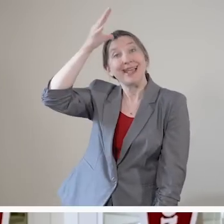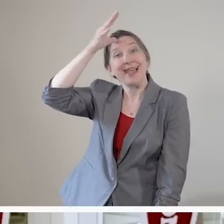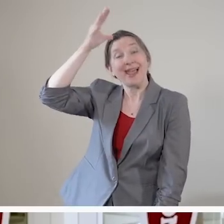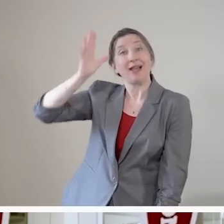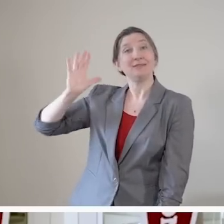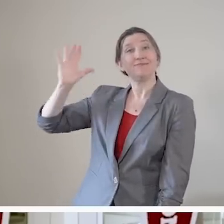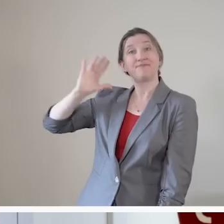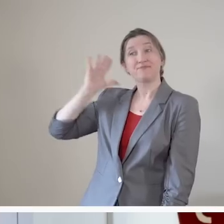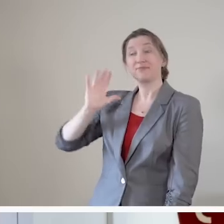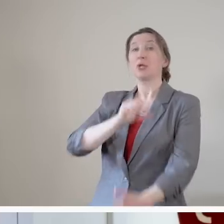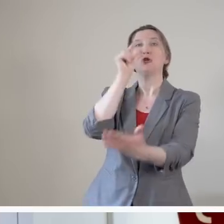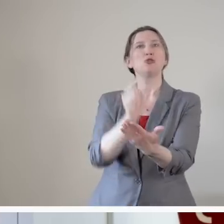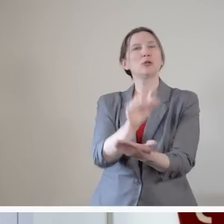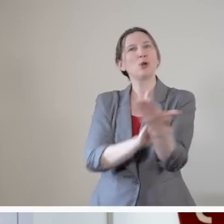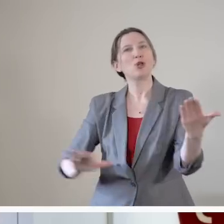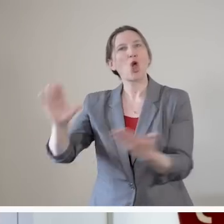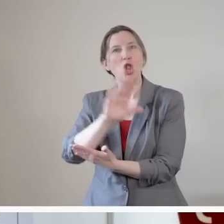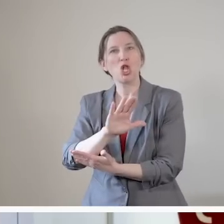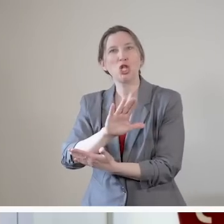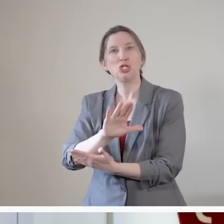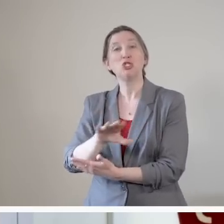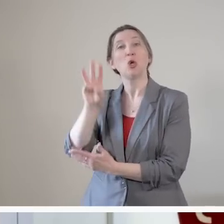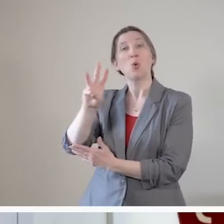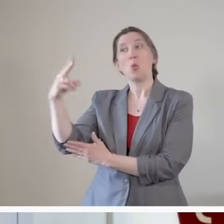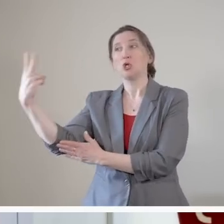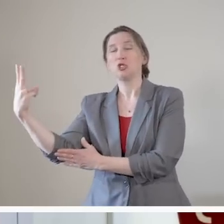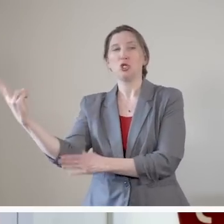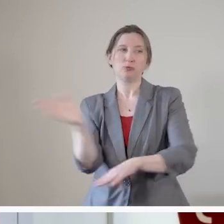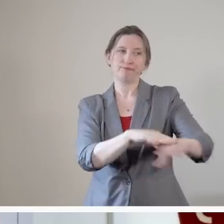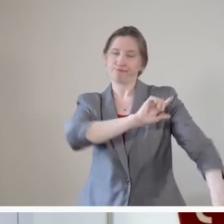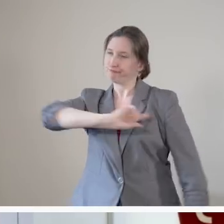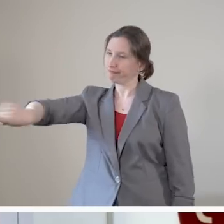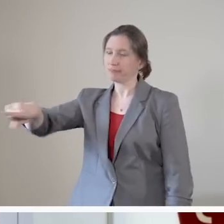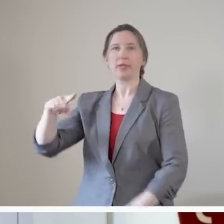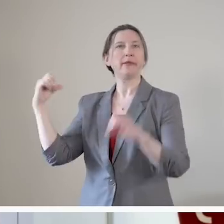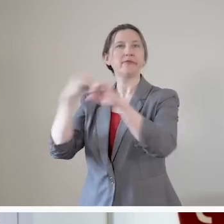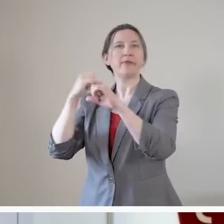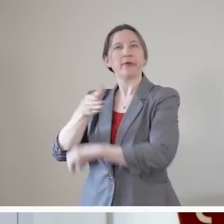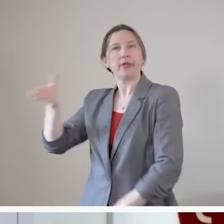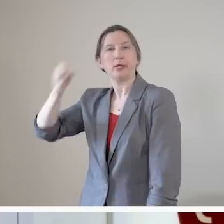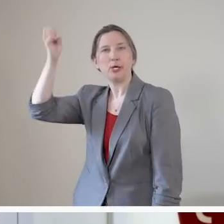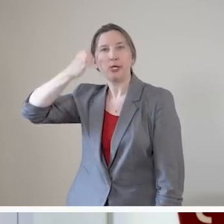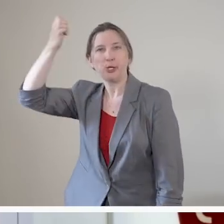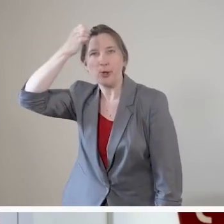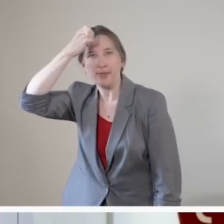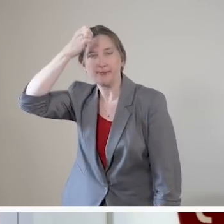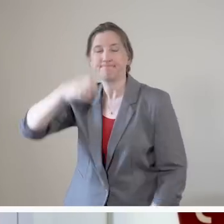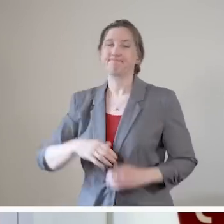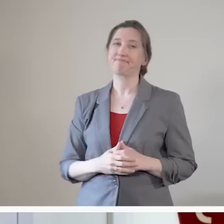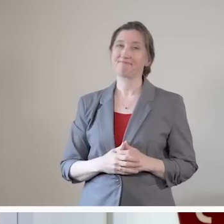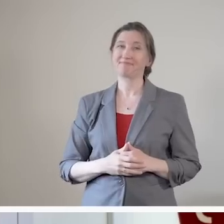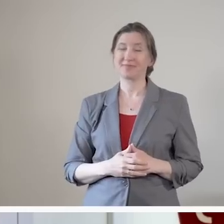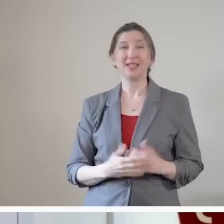II. So here we are at camp, well, camp your house. The job market is